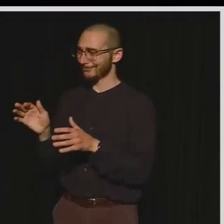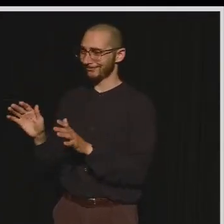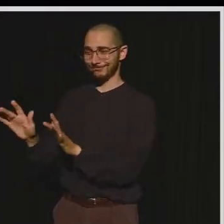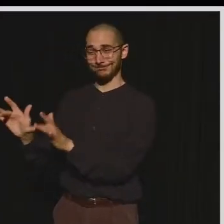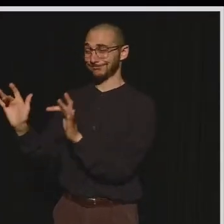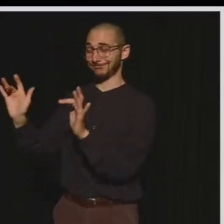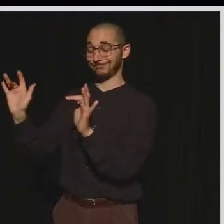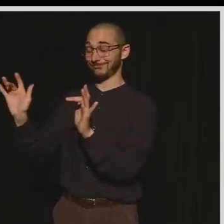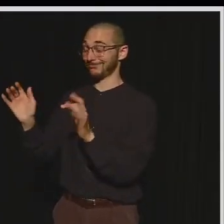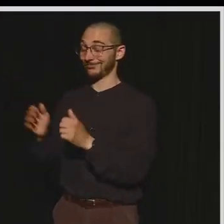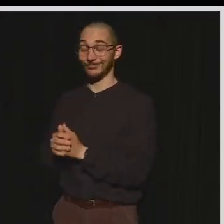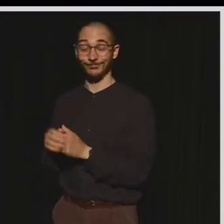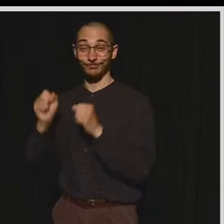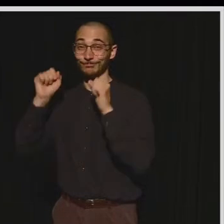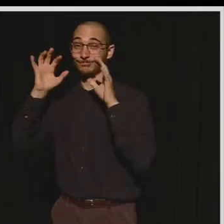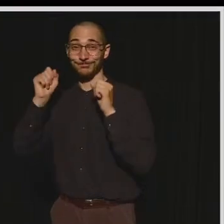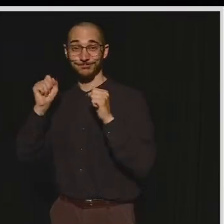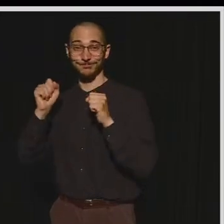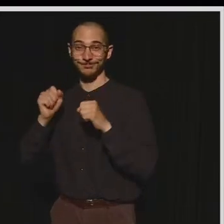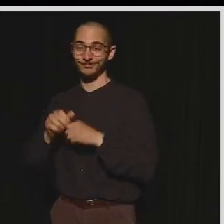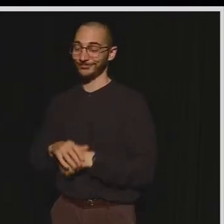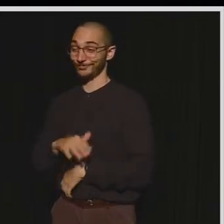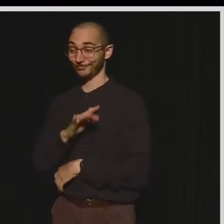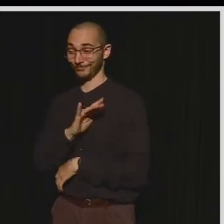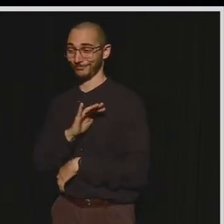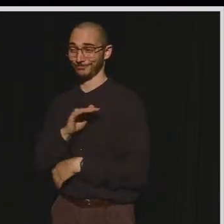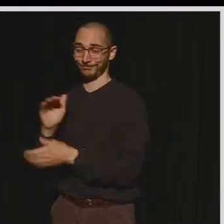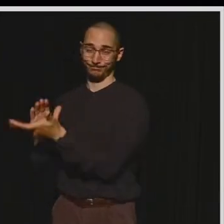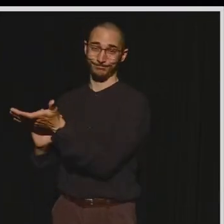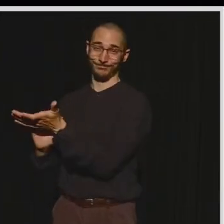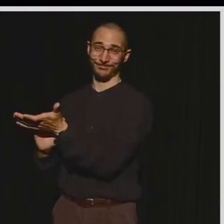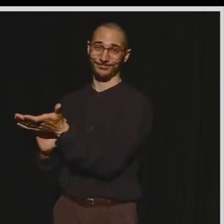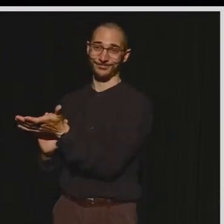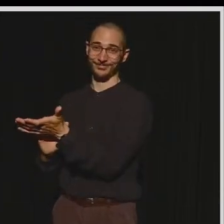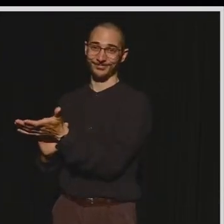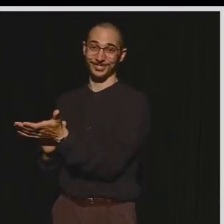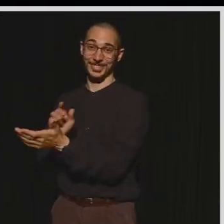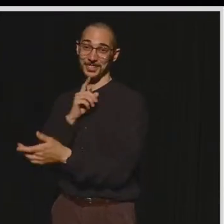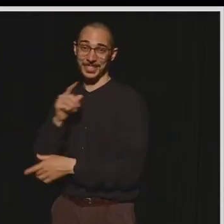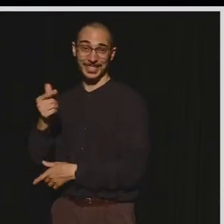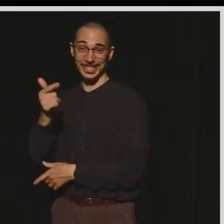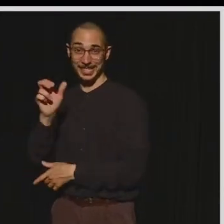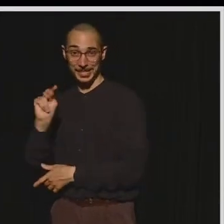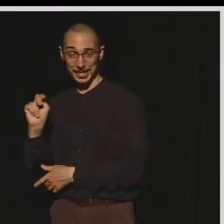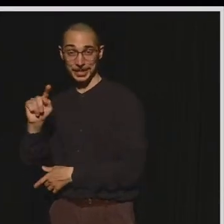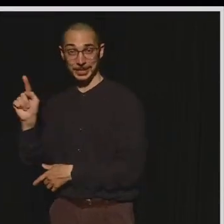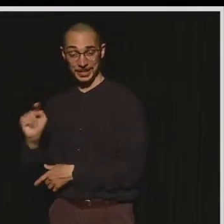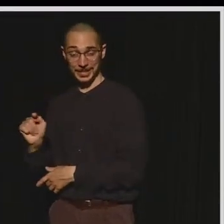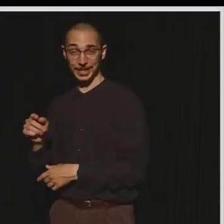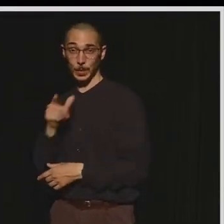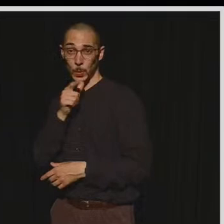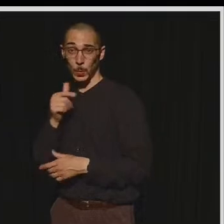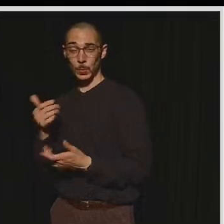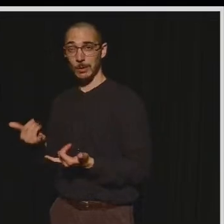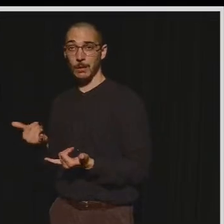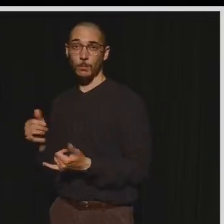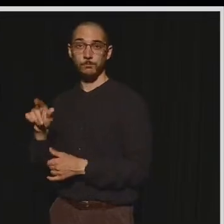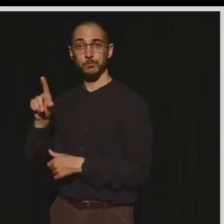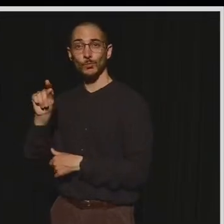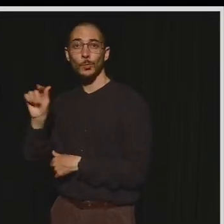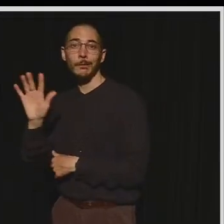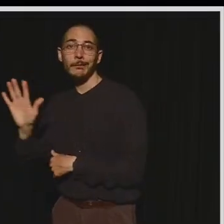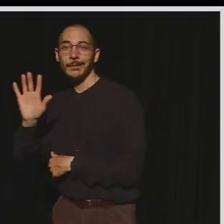like, just this incredible like resonance that they exude that I just am like really